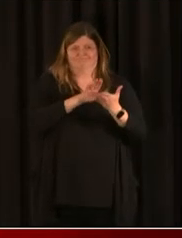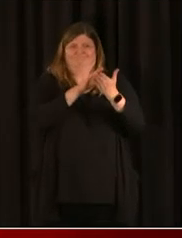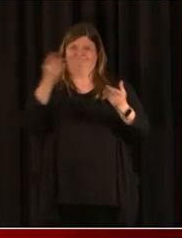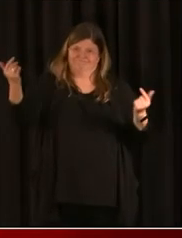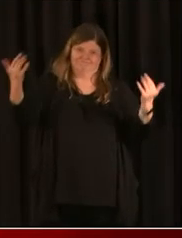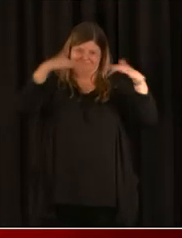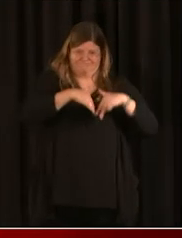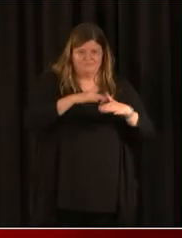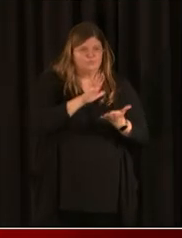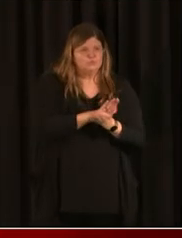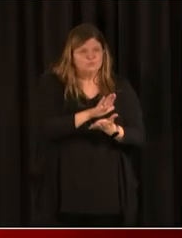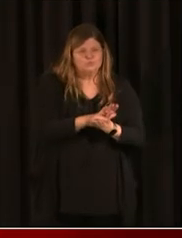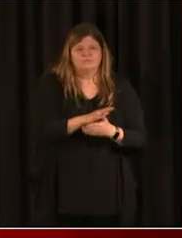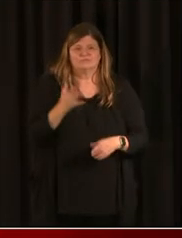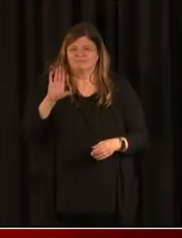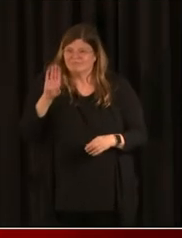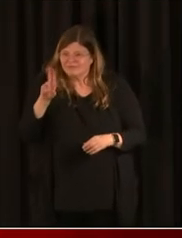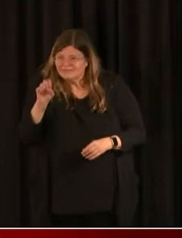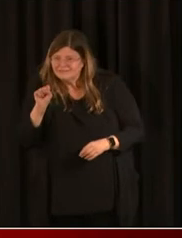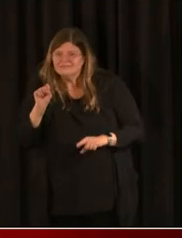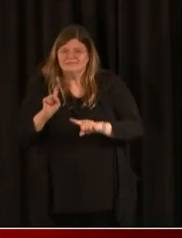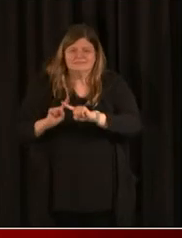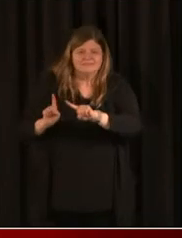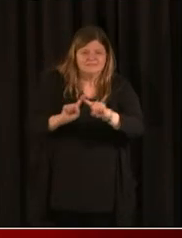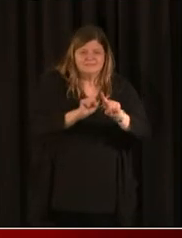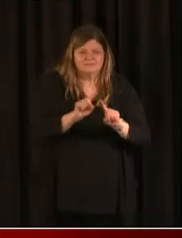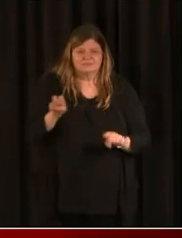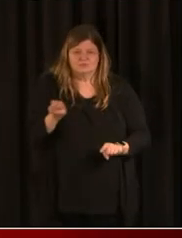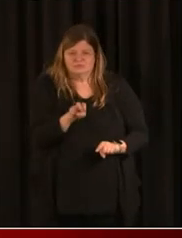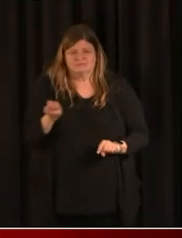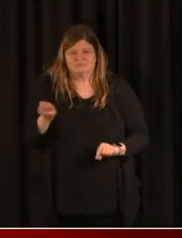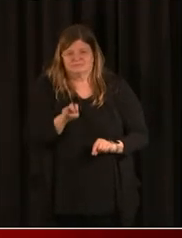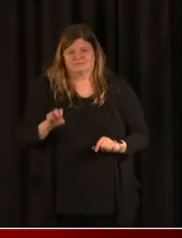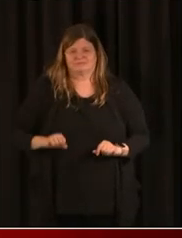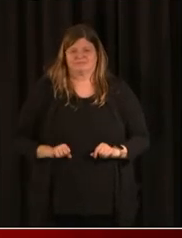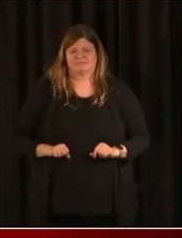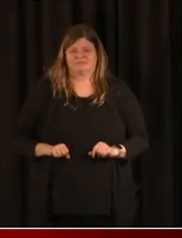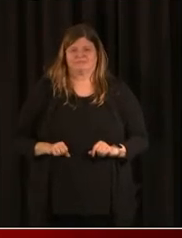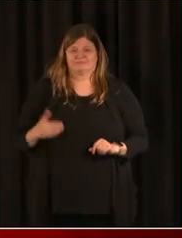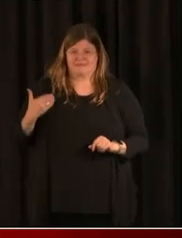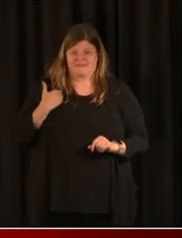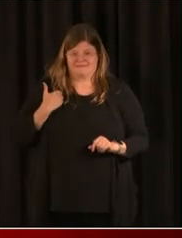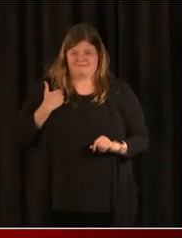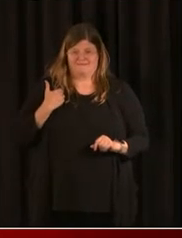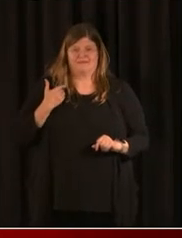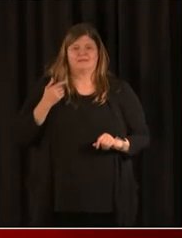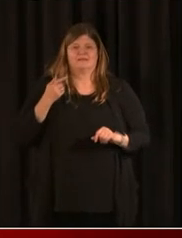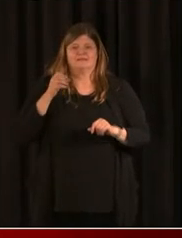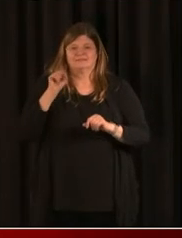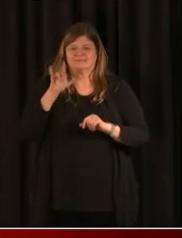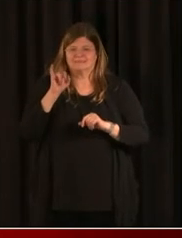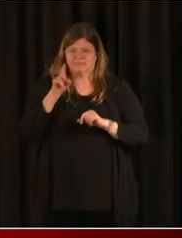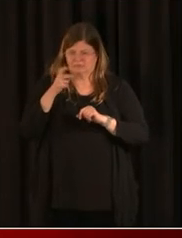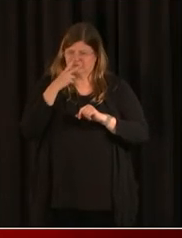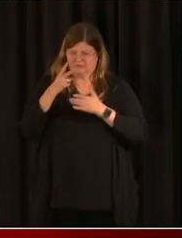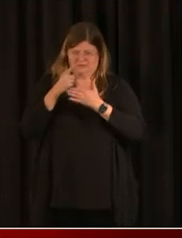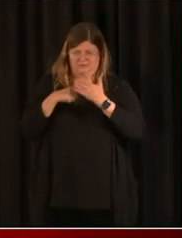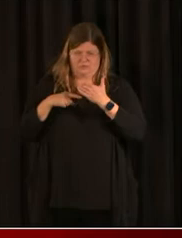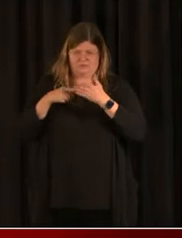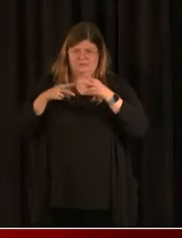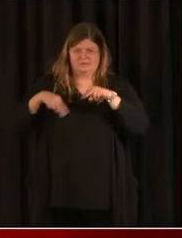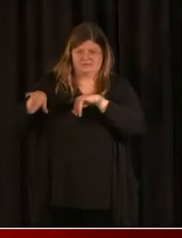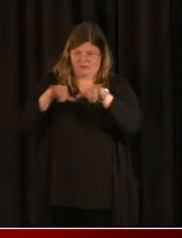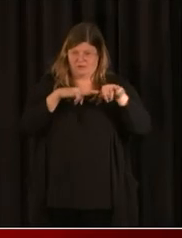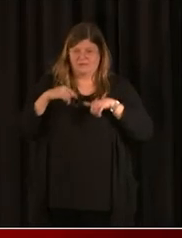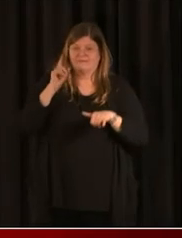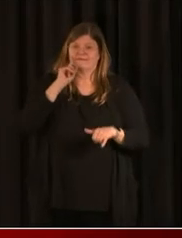our schools for term 3. And we also have on the slide, you can see some of the standards for WMATA,